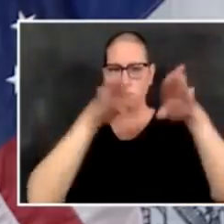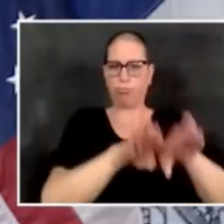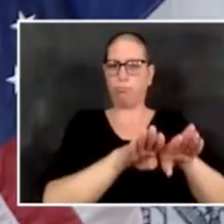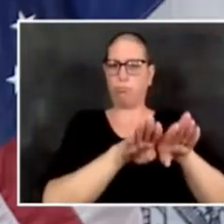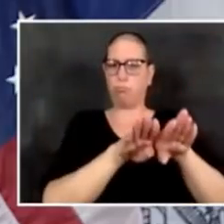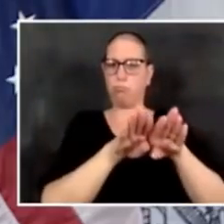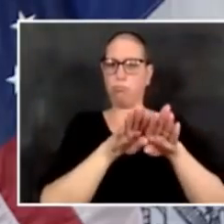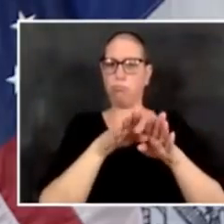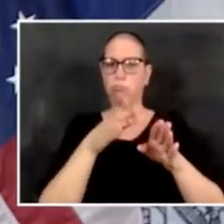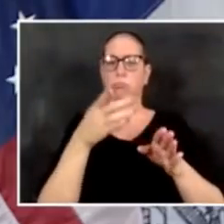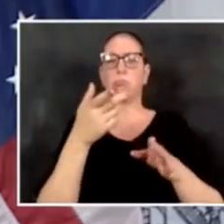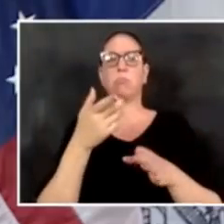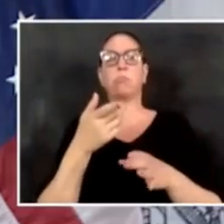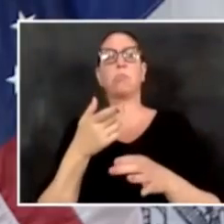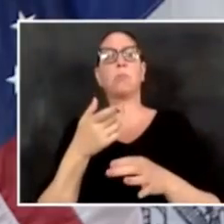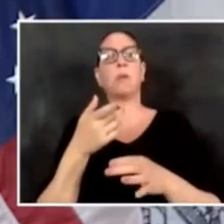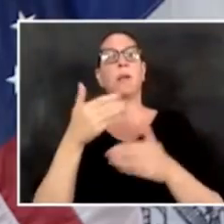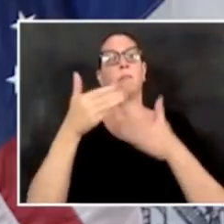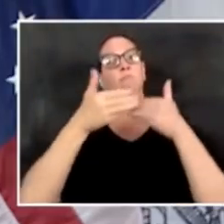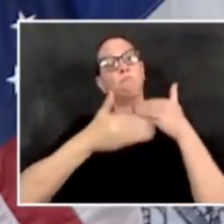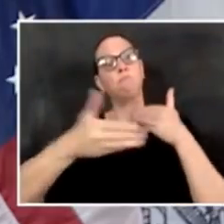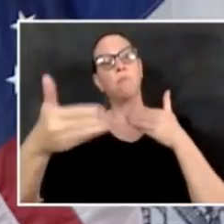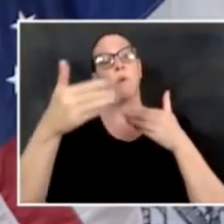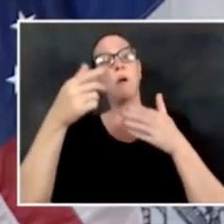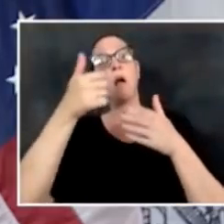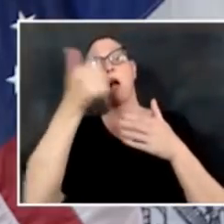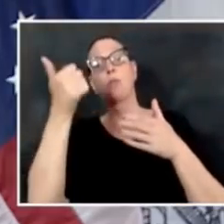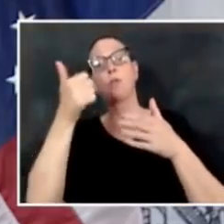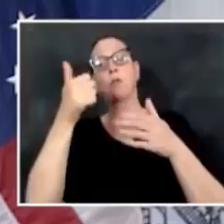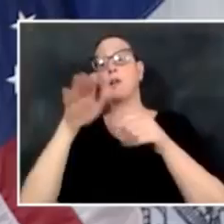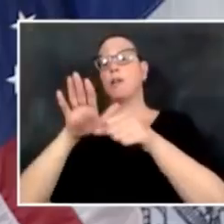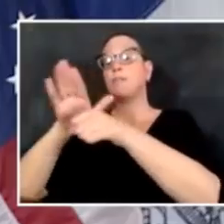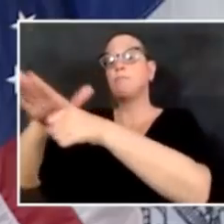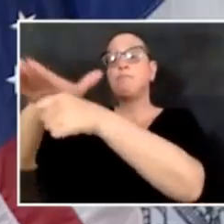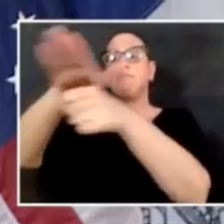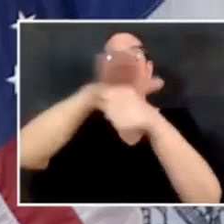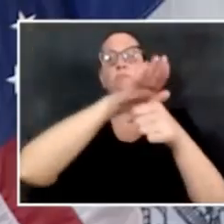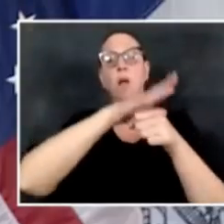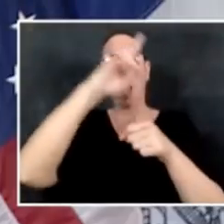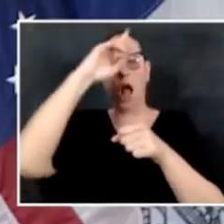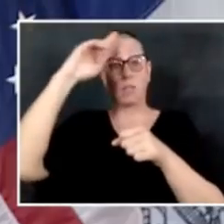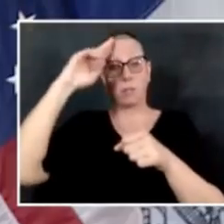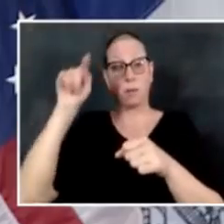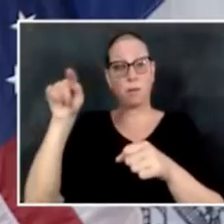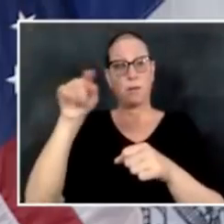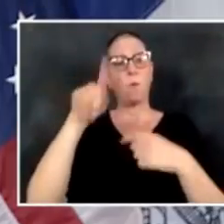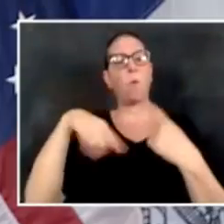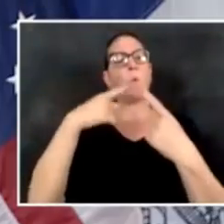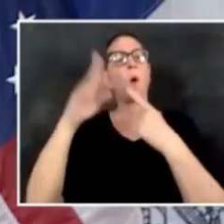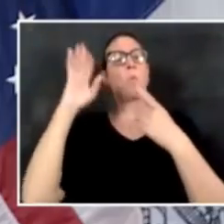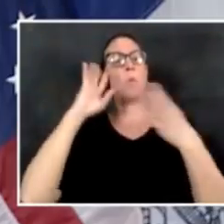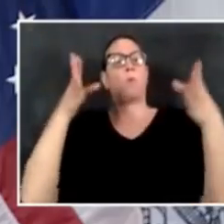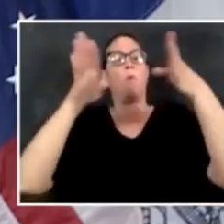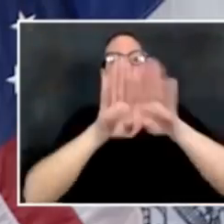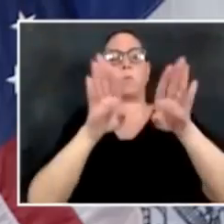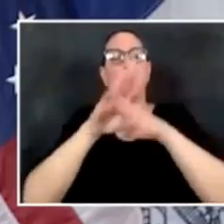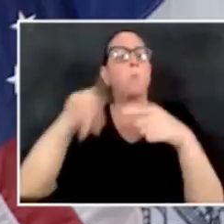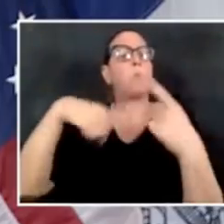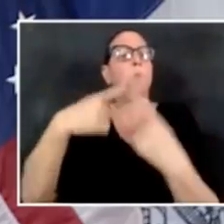be using the people currently assigned to that facility right now to do some of the contact tracing that you've said is so